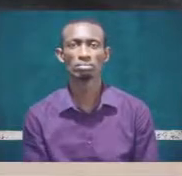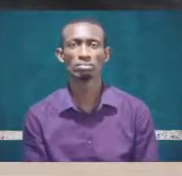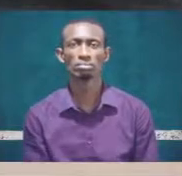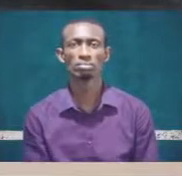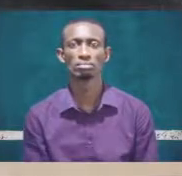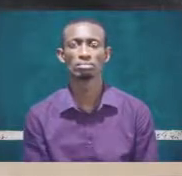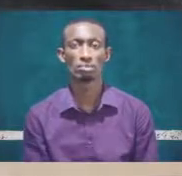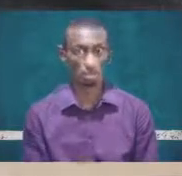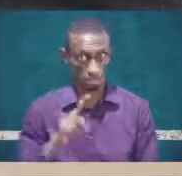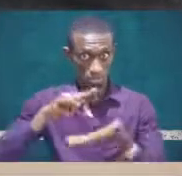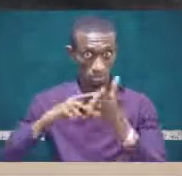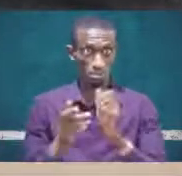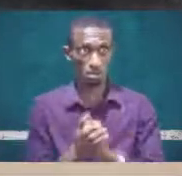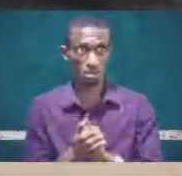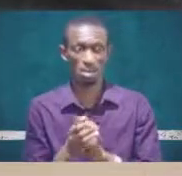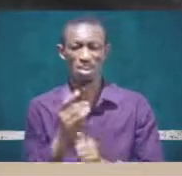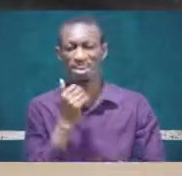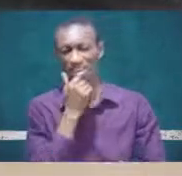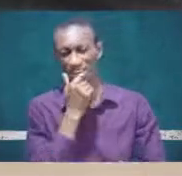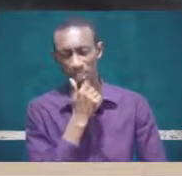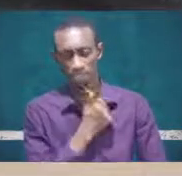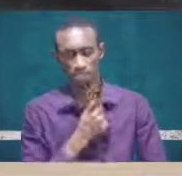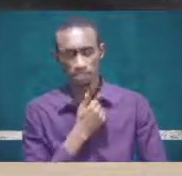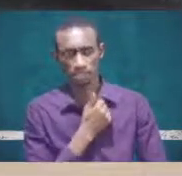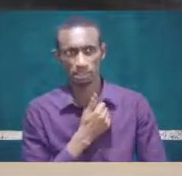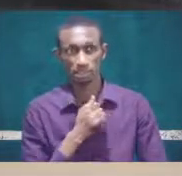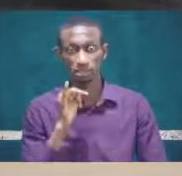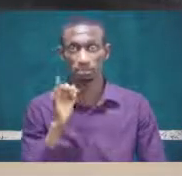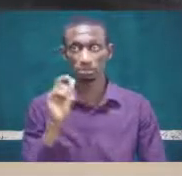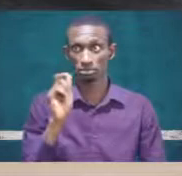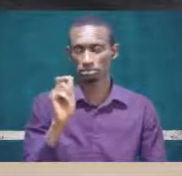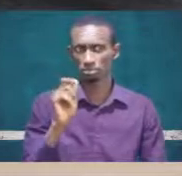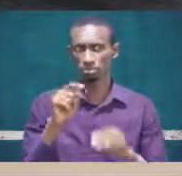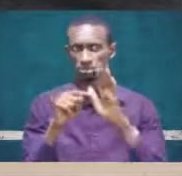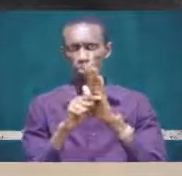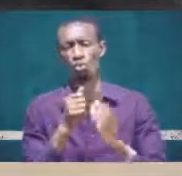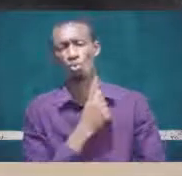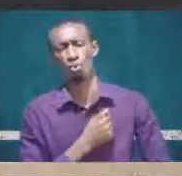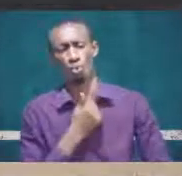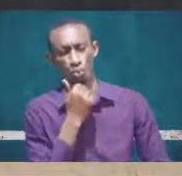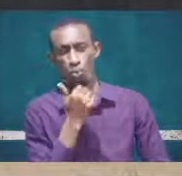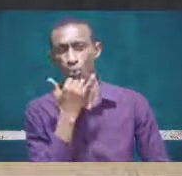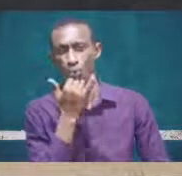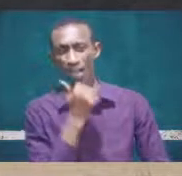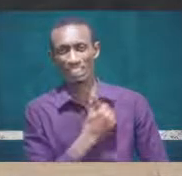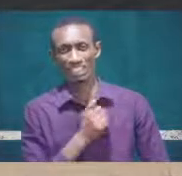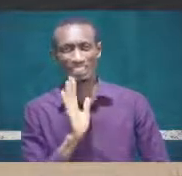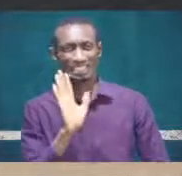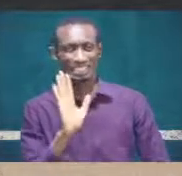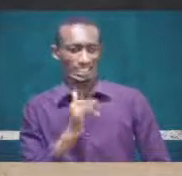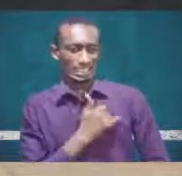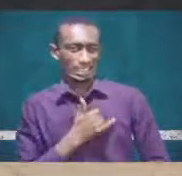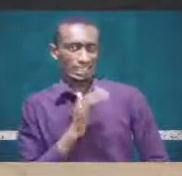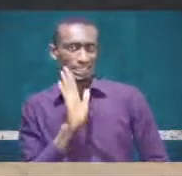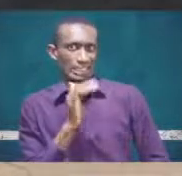So it means from here, yeah. When you take negative, there is a mistake at this level.